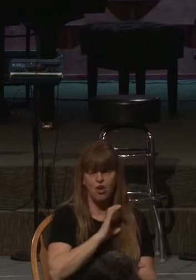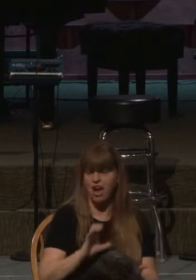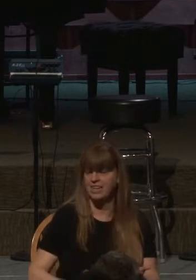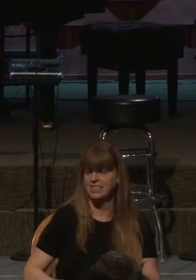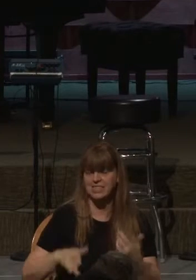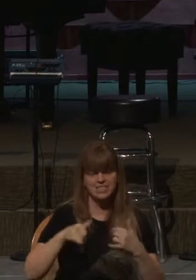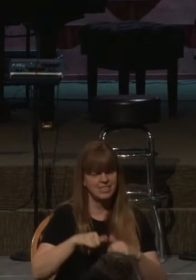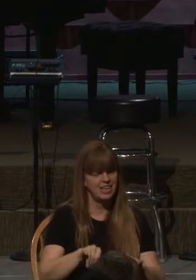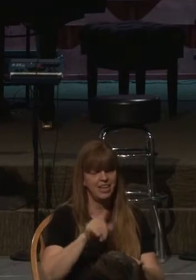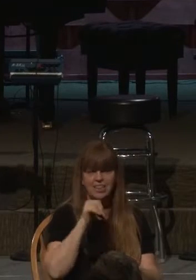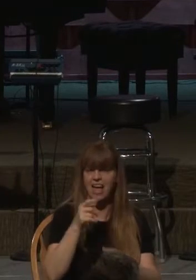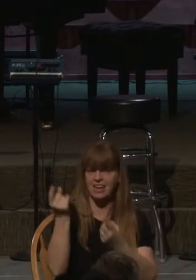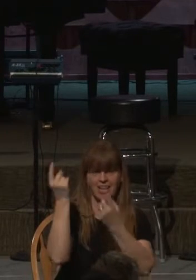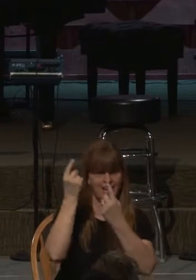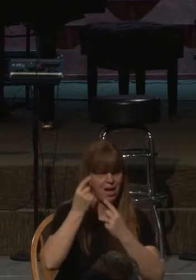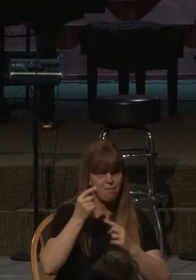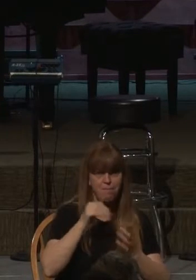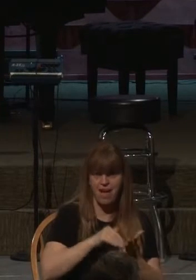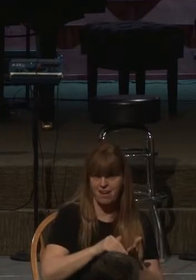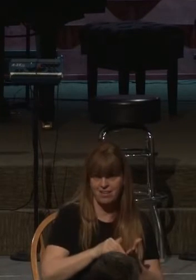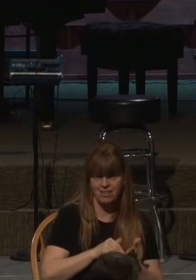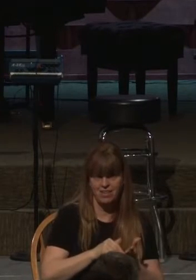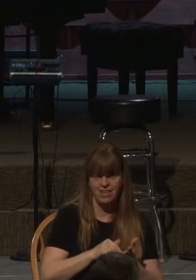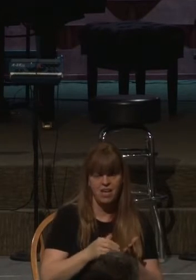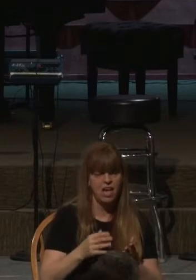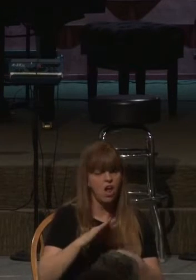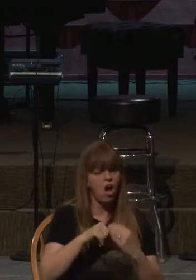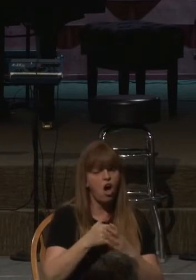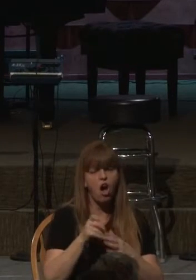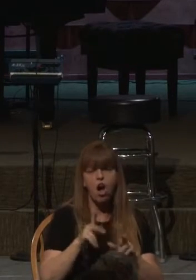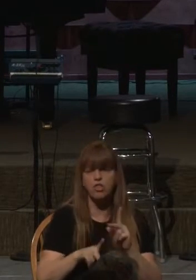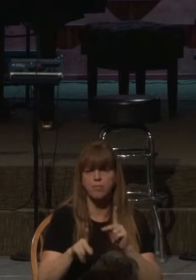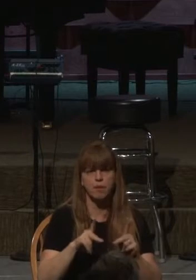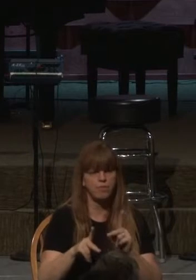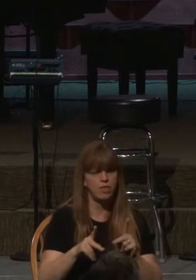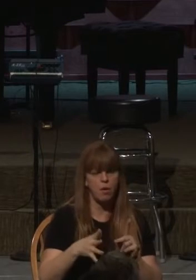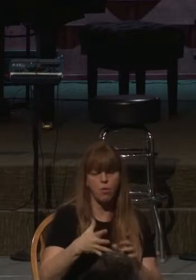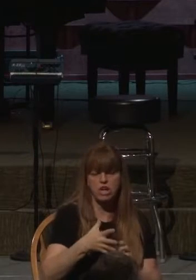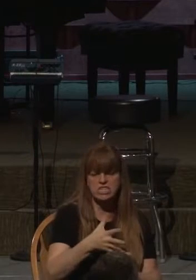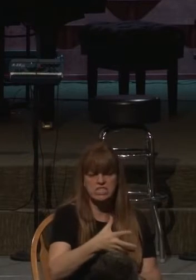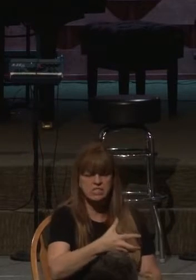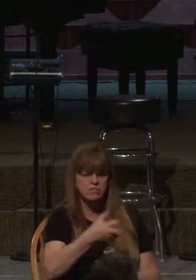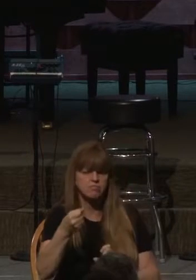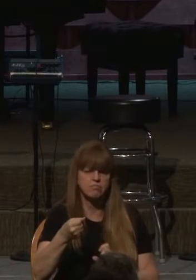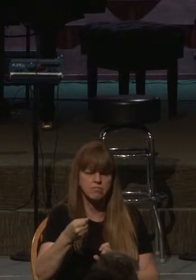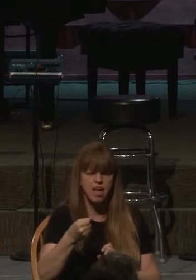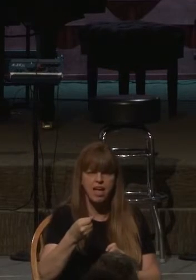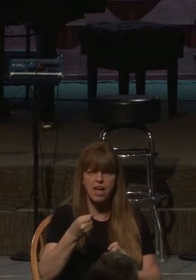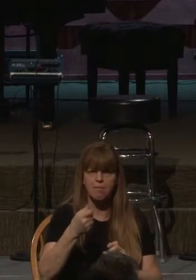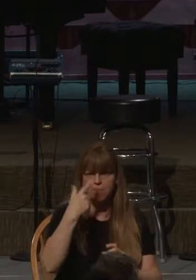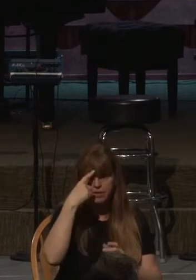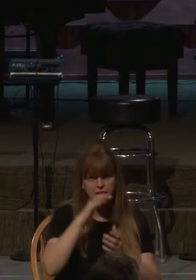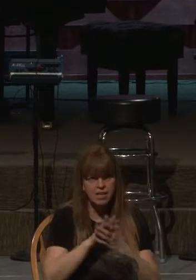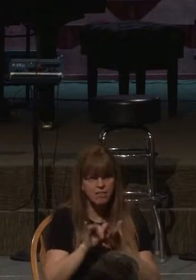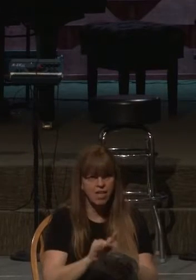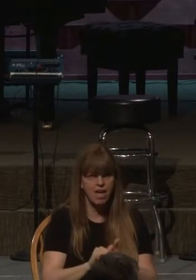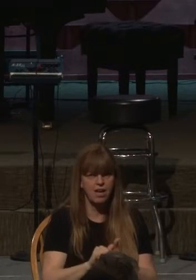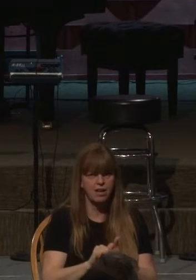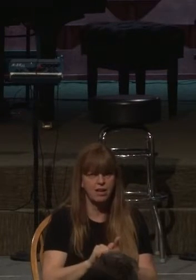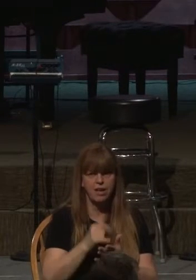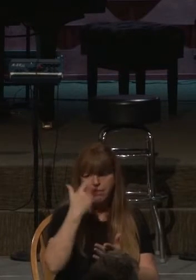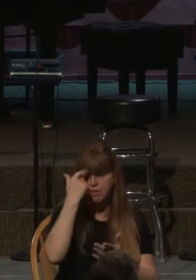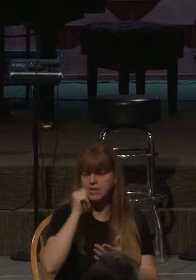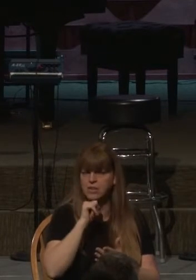And many of those people who got sucked into that because they were not spiritually healthy, they were not spiritually mature,